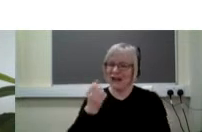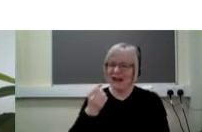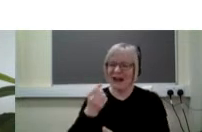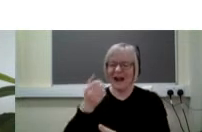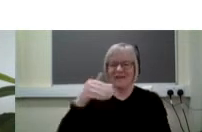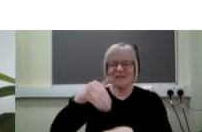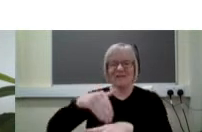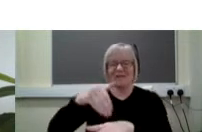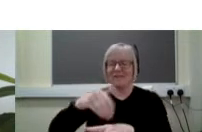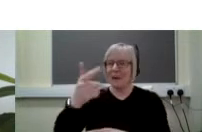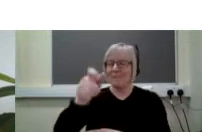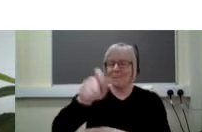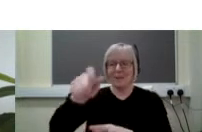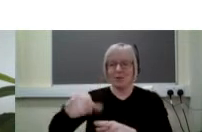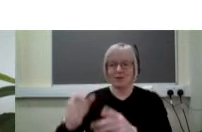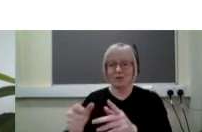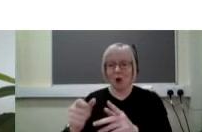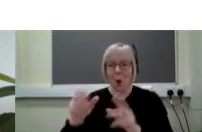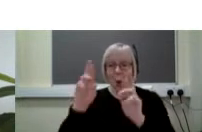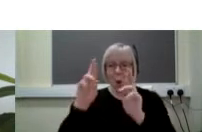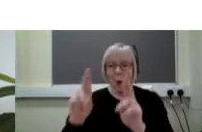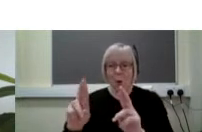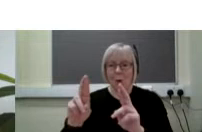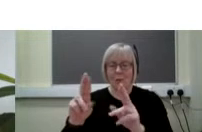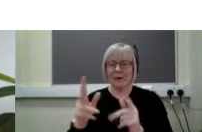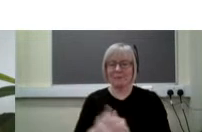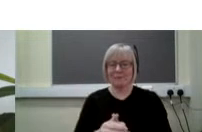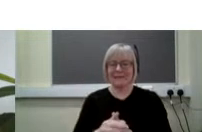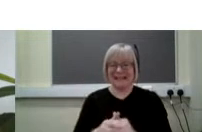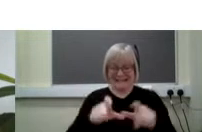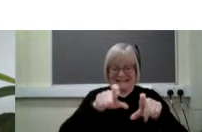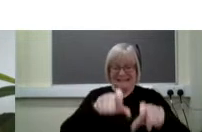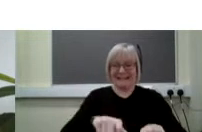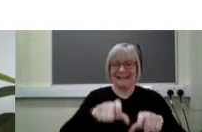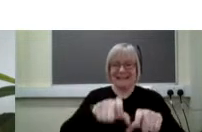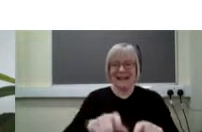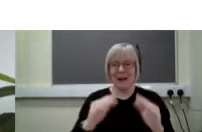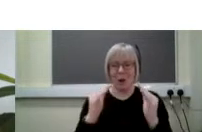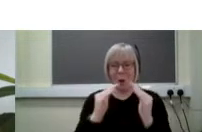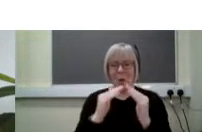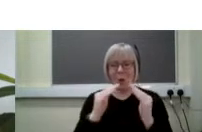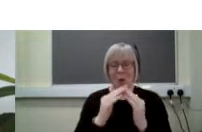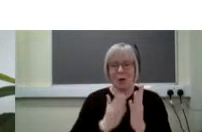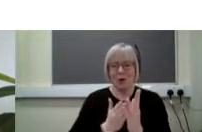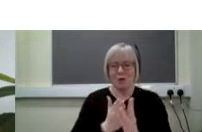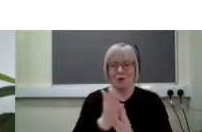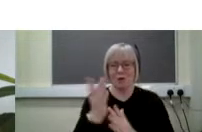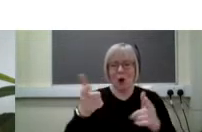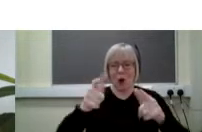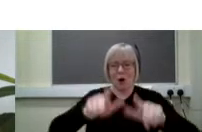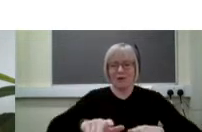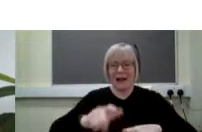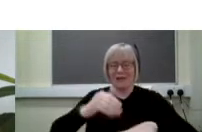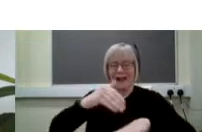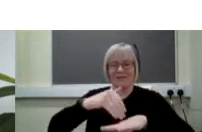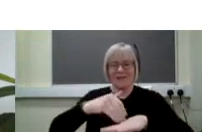prospects. Being stuck indoors during lockdowns had a big impact on people's health, not just physically but also